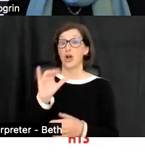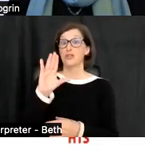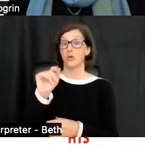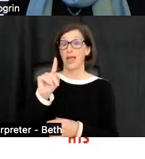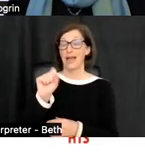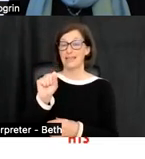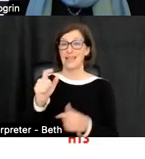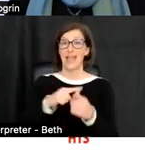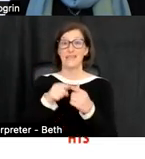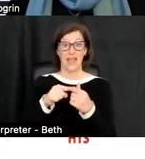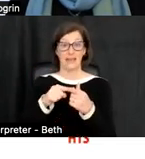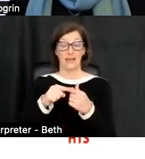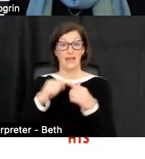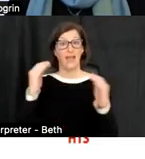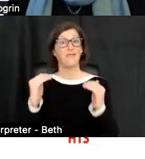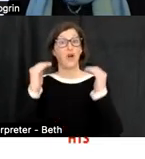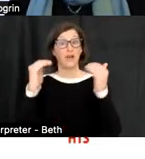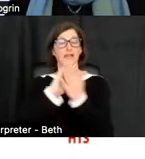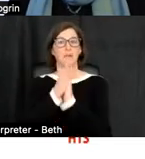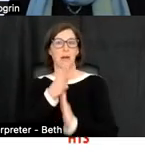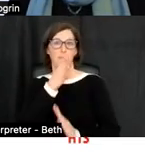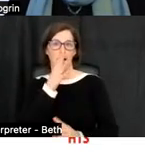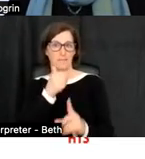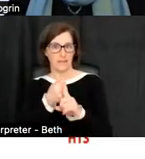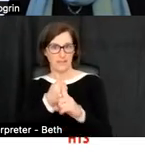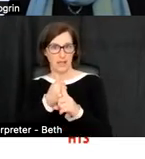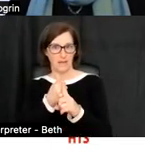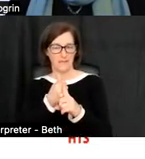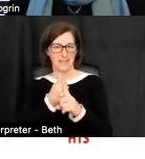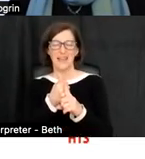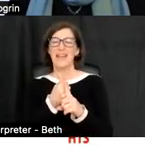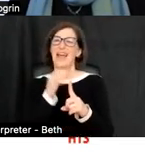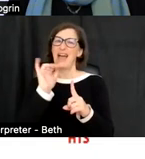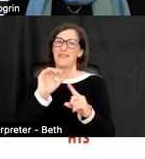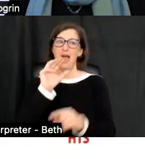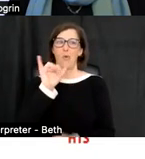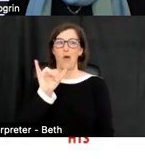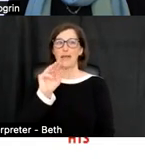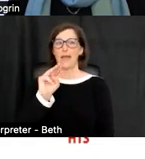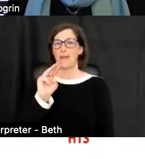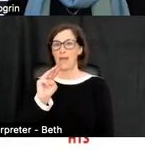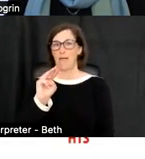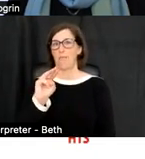on to become mothers, and they work with,